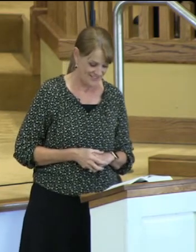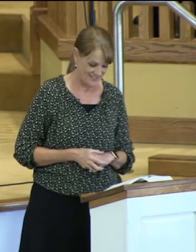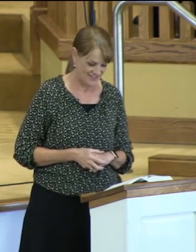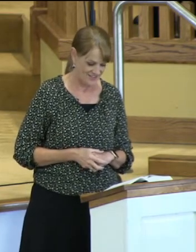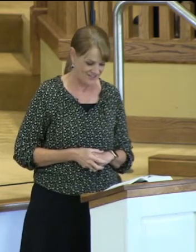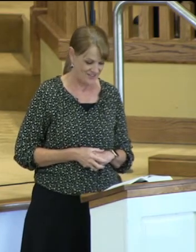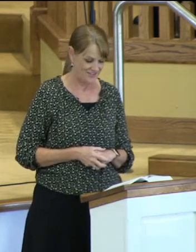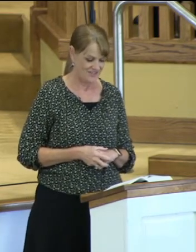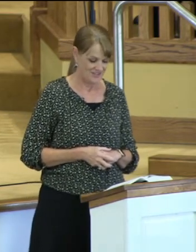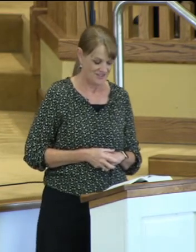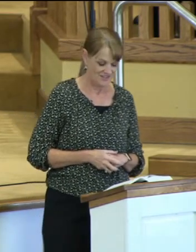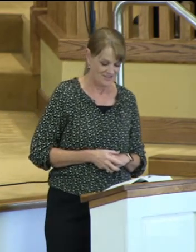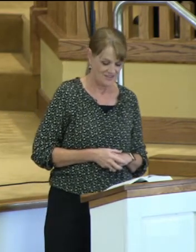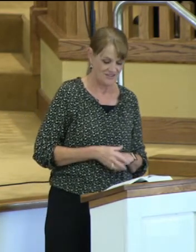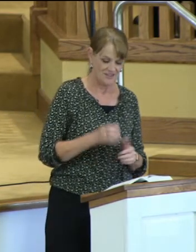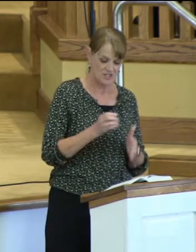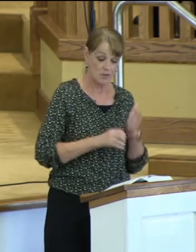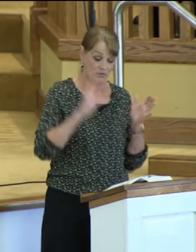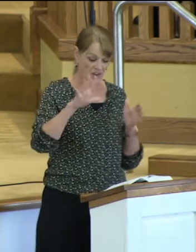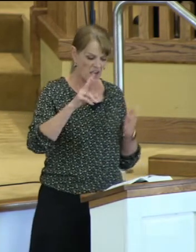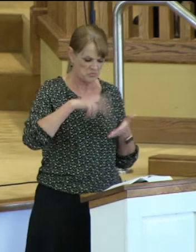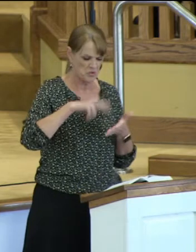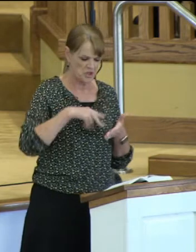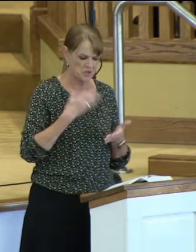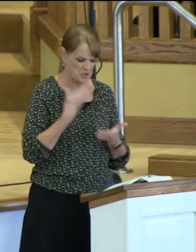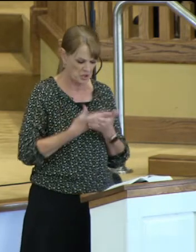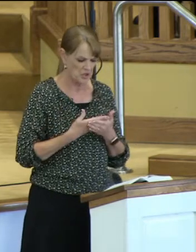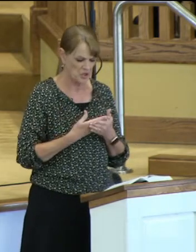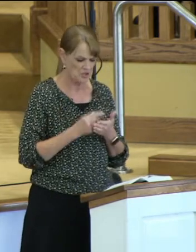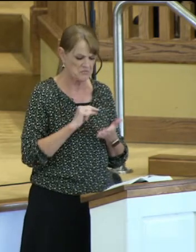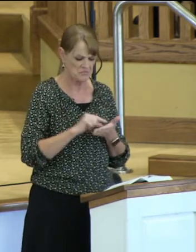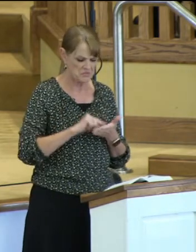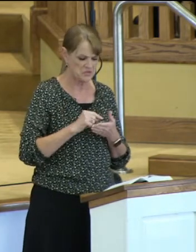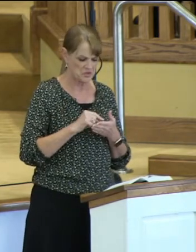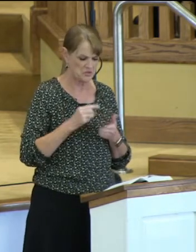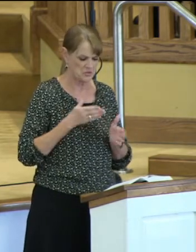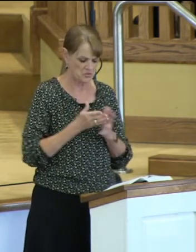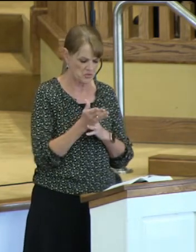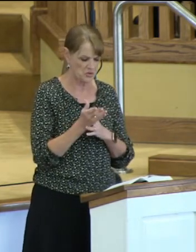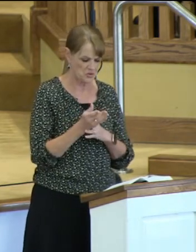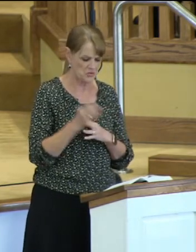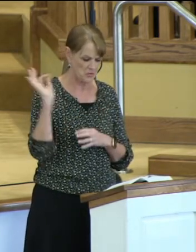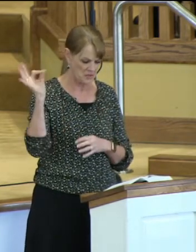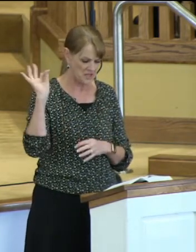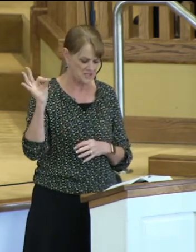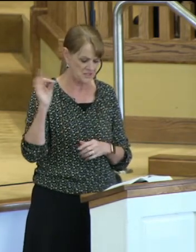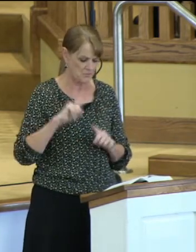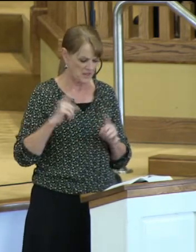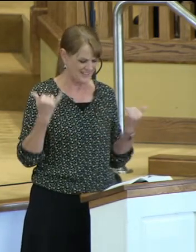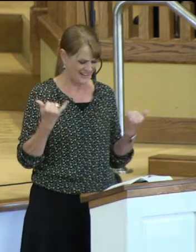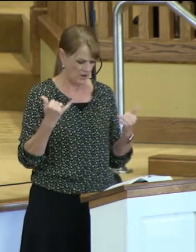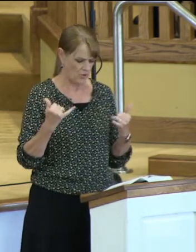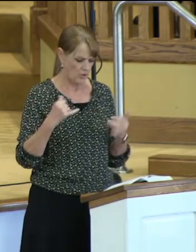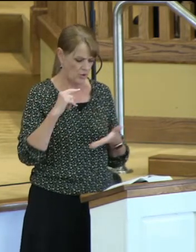Acts chapter 5, we'll read a good portion throughout the message, but right now we'll just read,